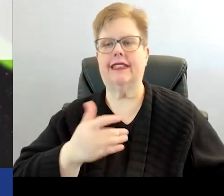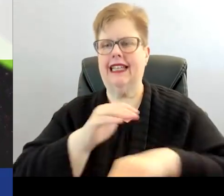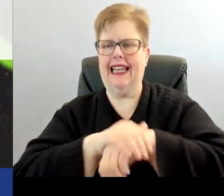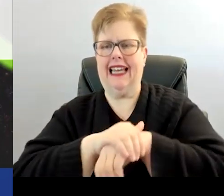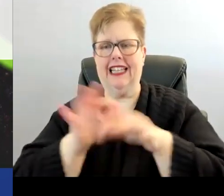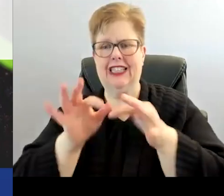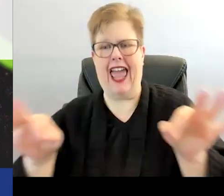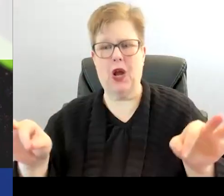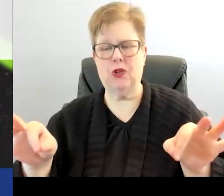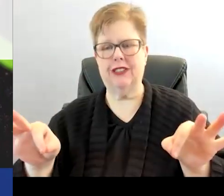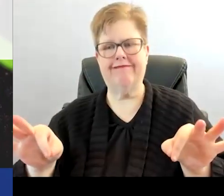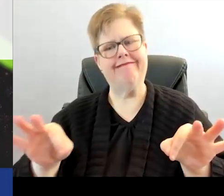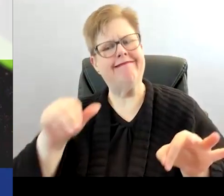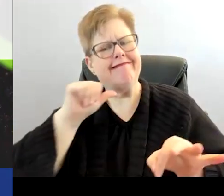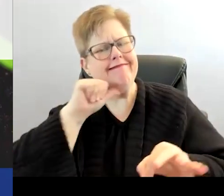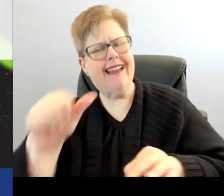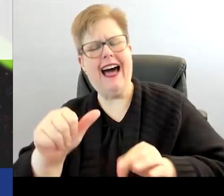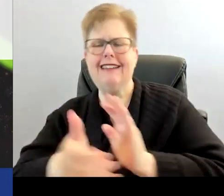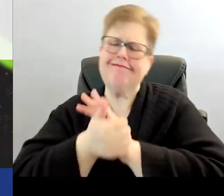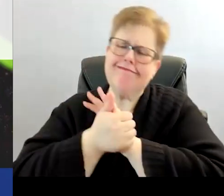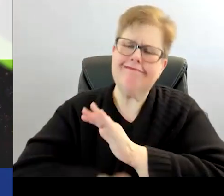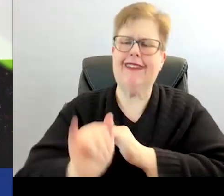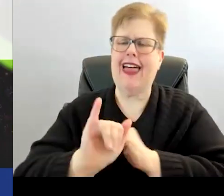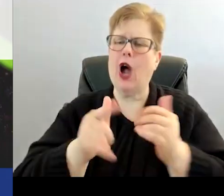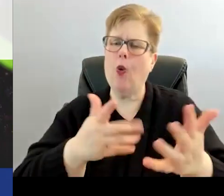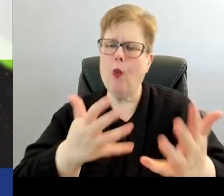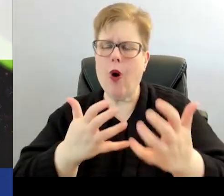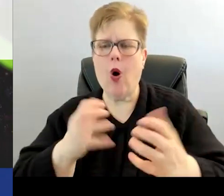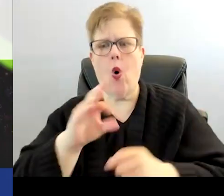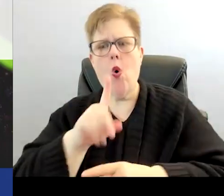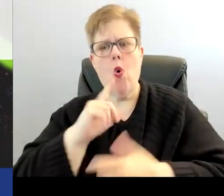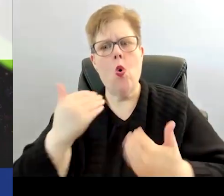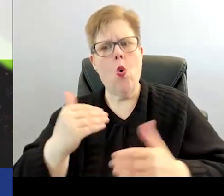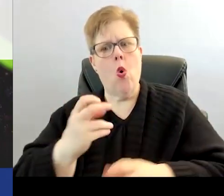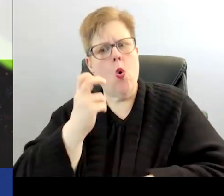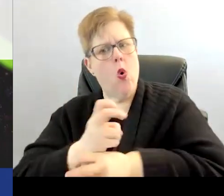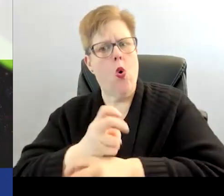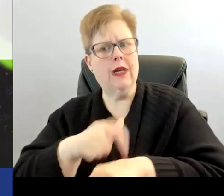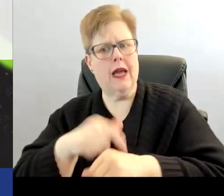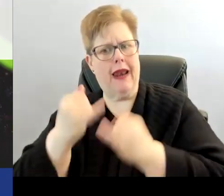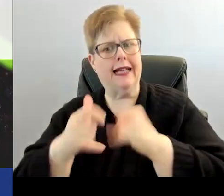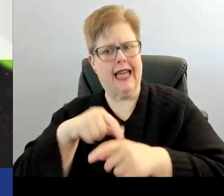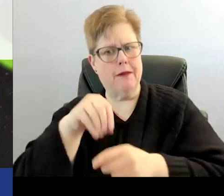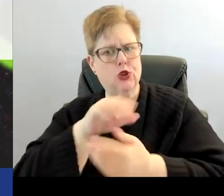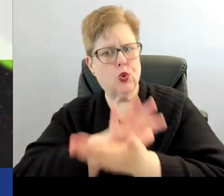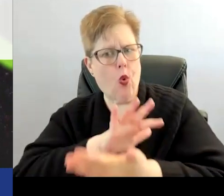language skills aren't as high as you'd like them to be, or you had a really difficult time the last time you were at school, you